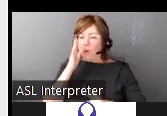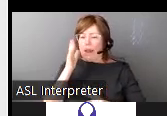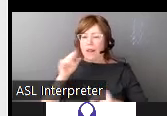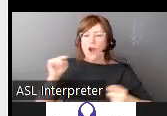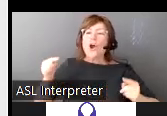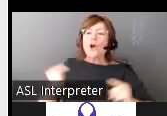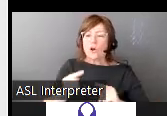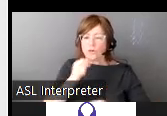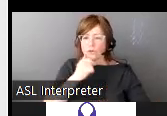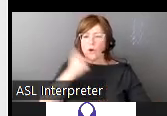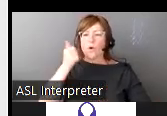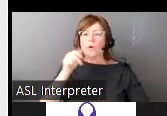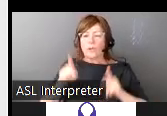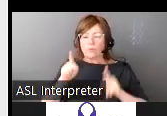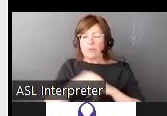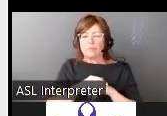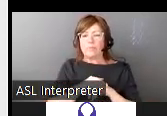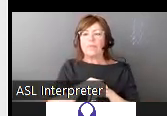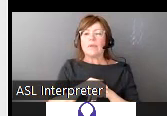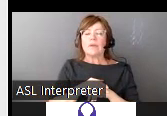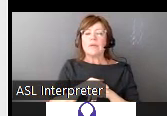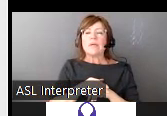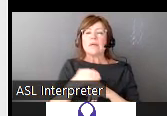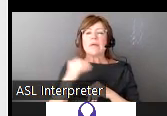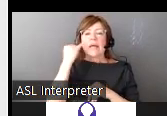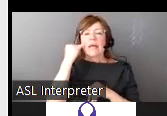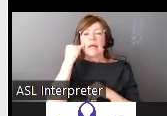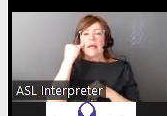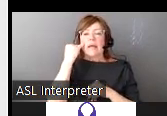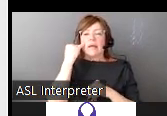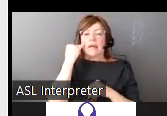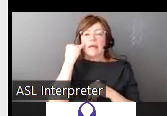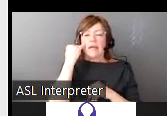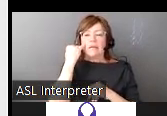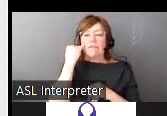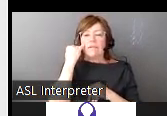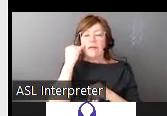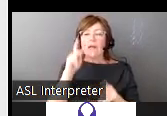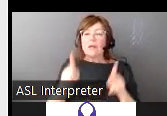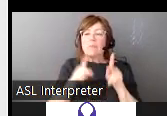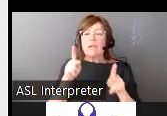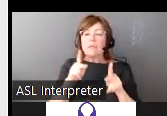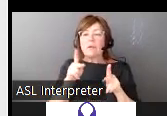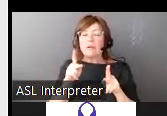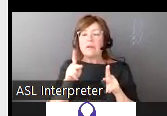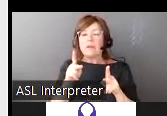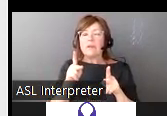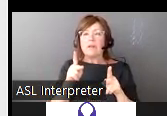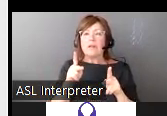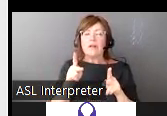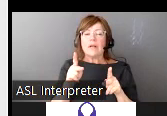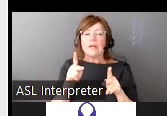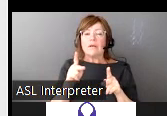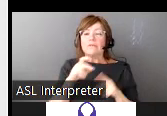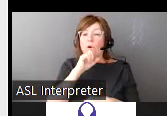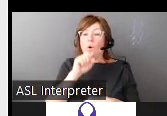then they can go seek help like CICS, Hong Fuk, but if they choose to not disclose anything to other people, then they